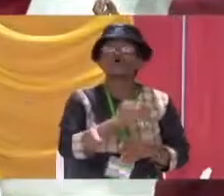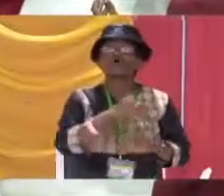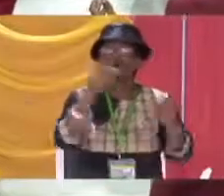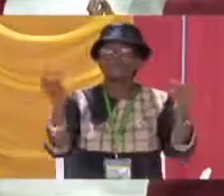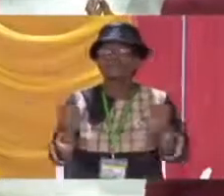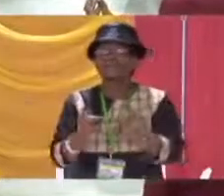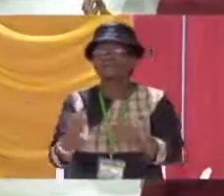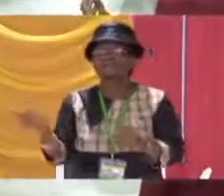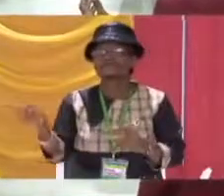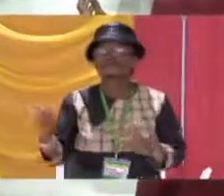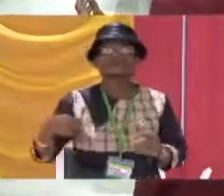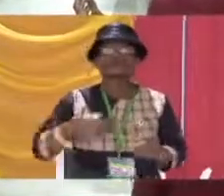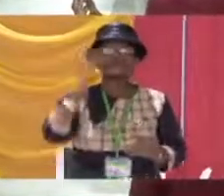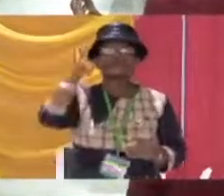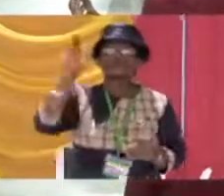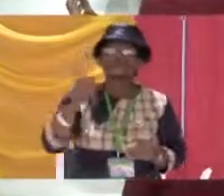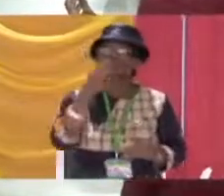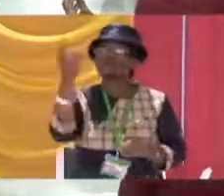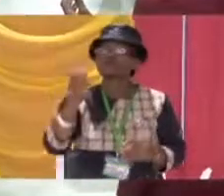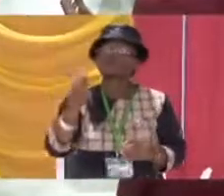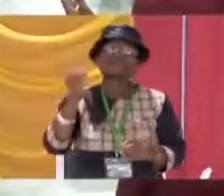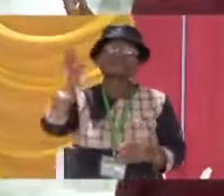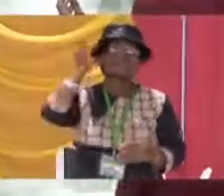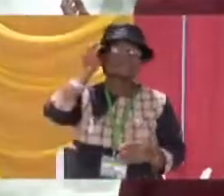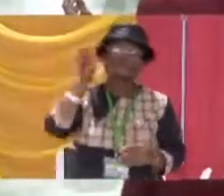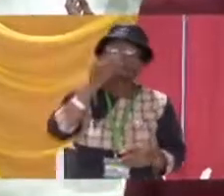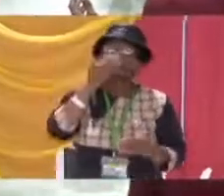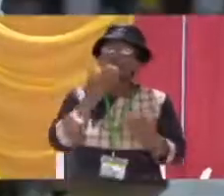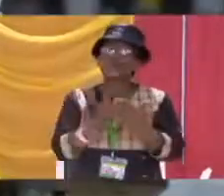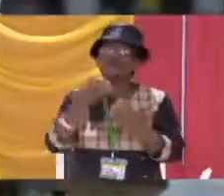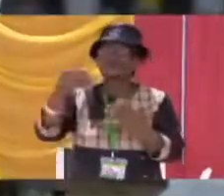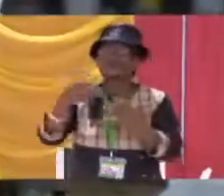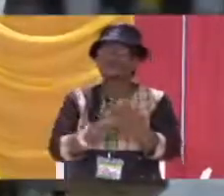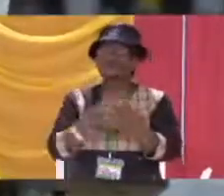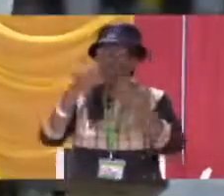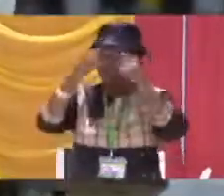We will only hear good news concerning you.